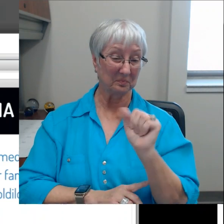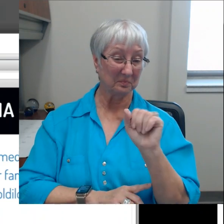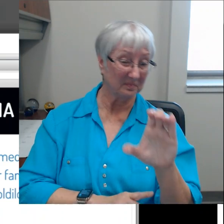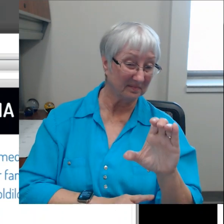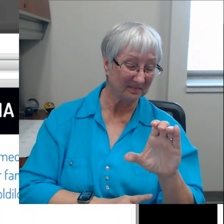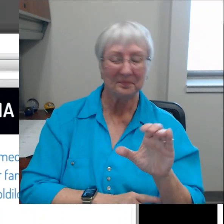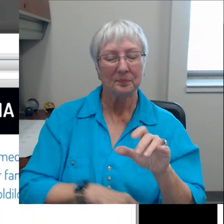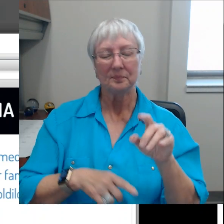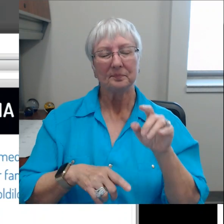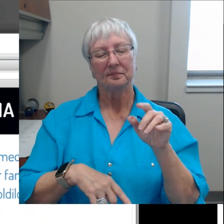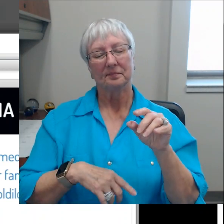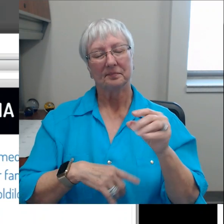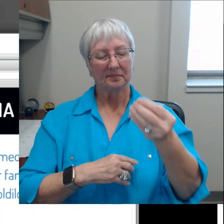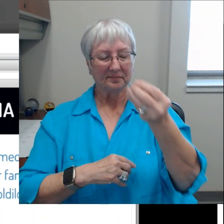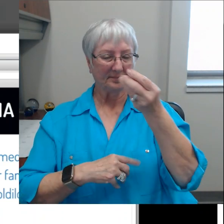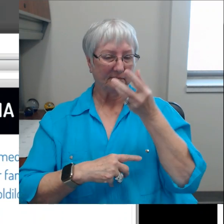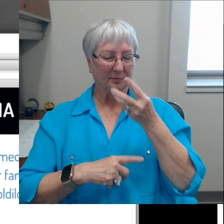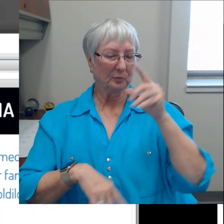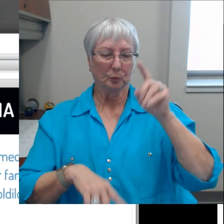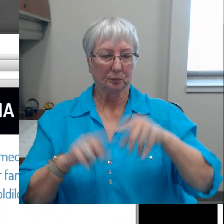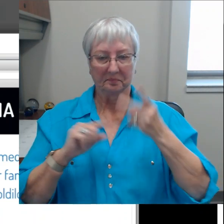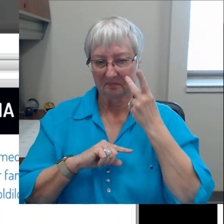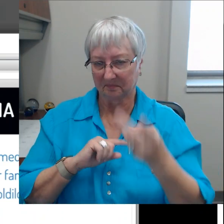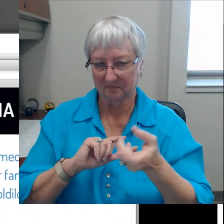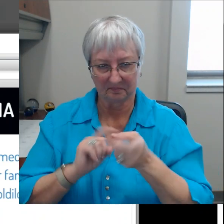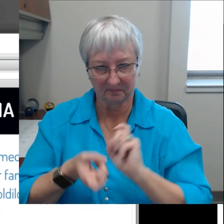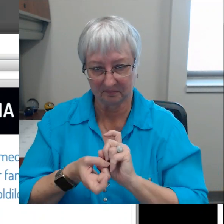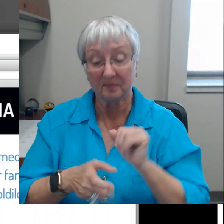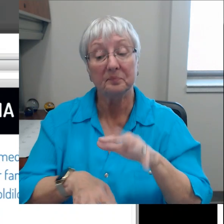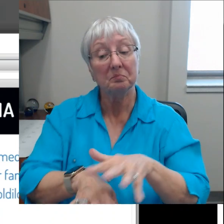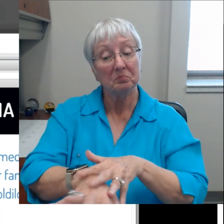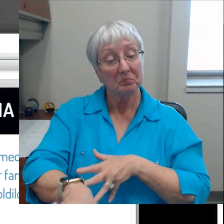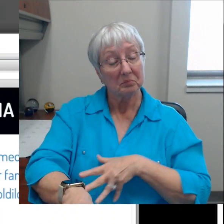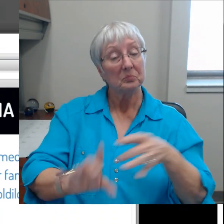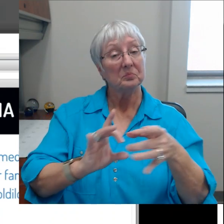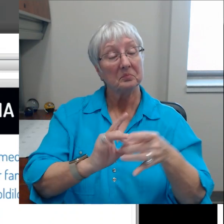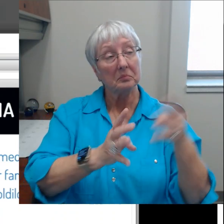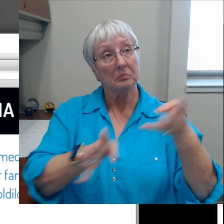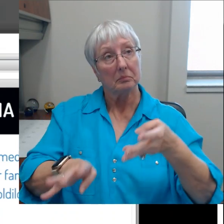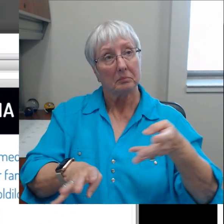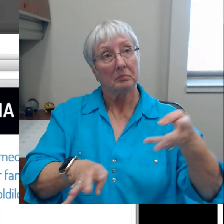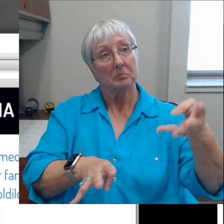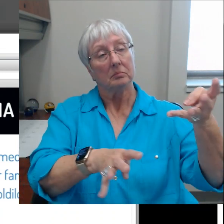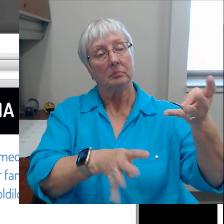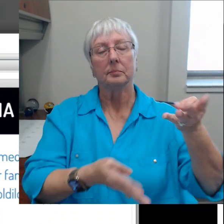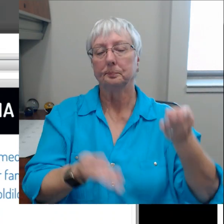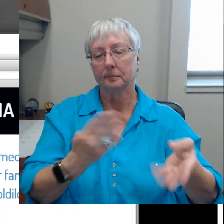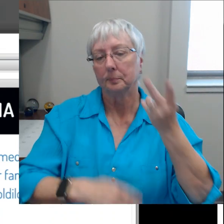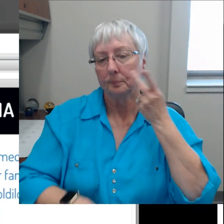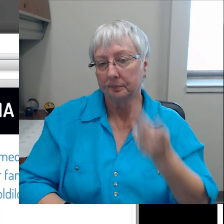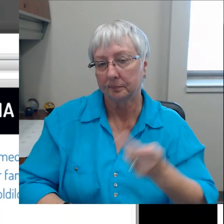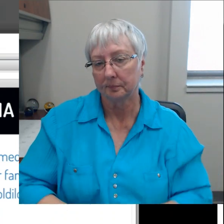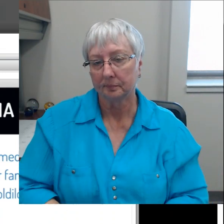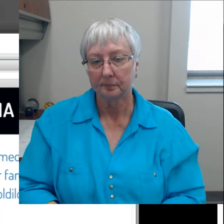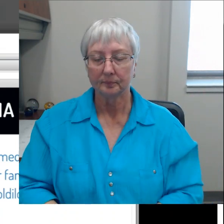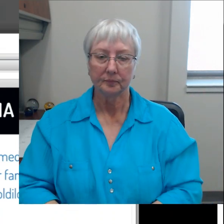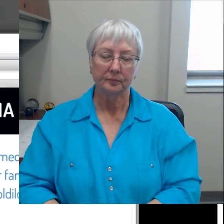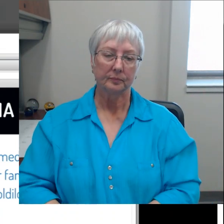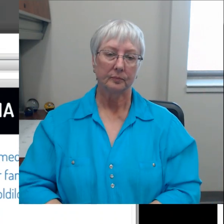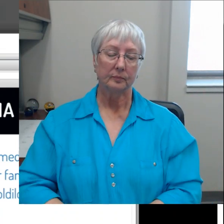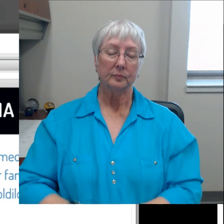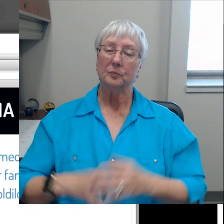chance to see the change. If we were on a slower connection, we could definitely see it. For this particular headline, that's probably the most we can do.